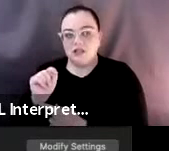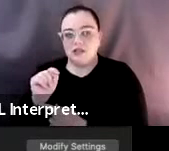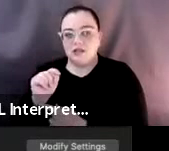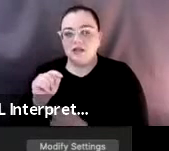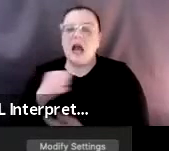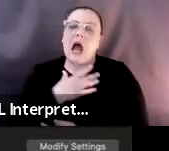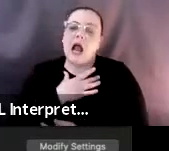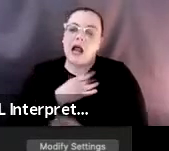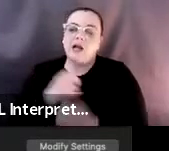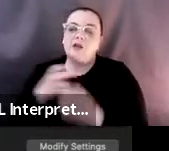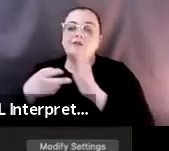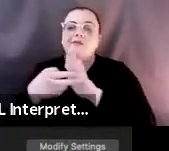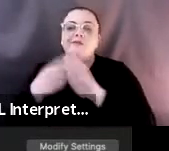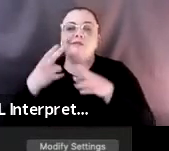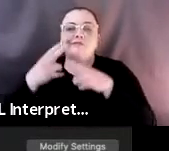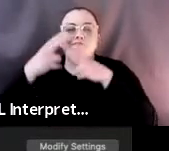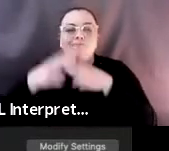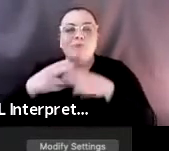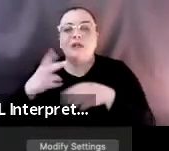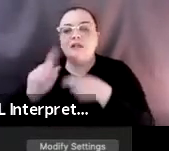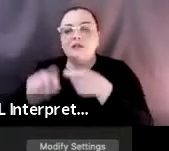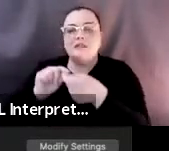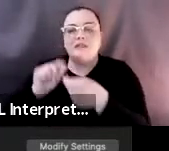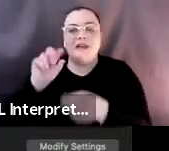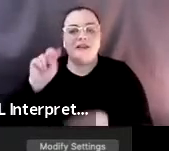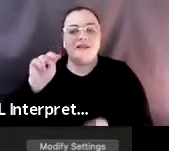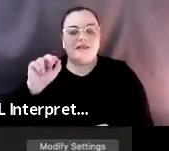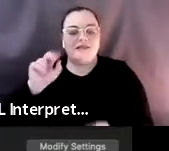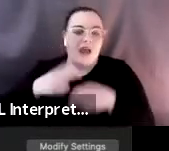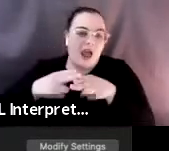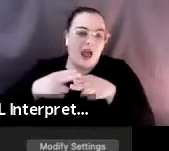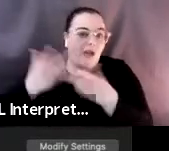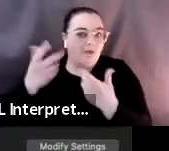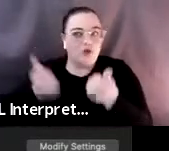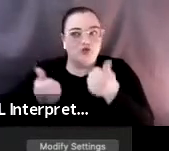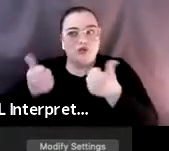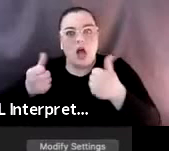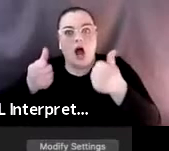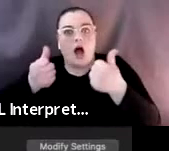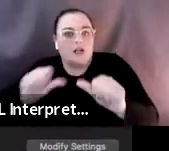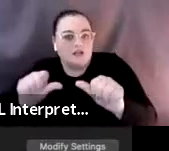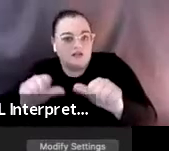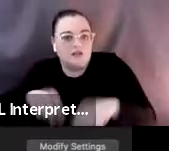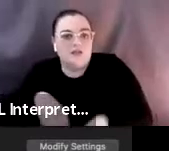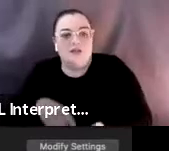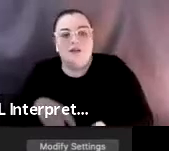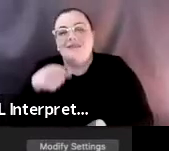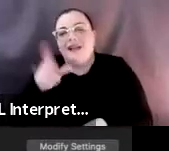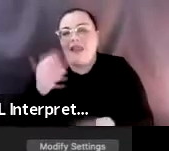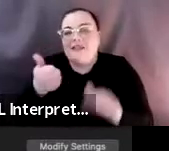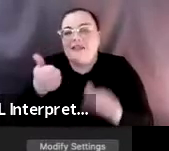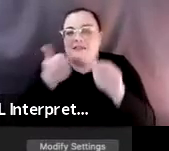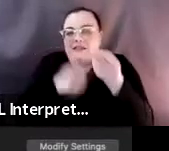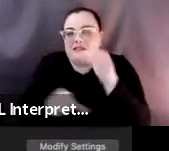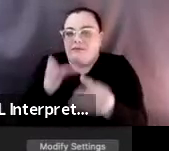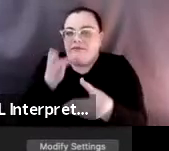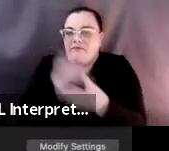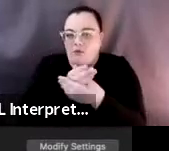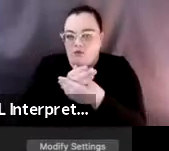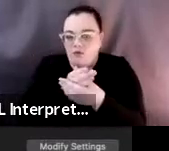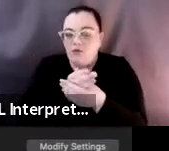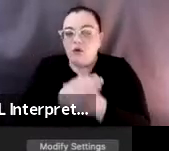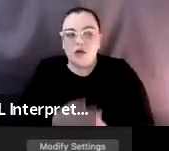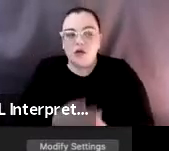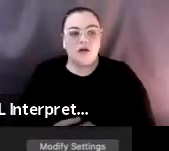events based on the name of the particular audition I'm working with. So this is basically a subfolder or subcontainer within the library.